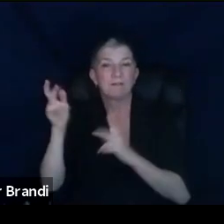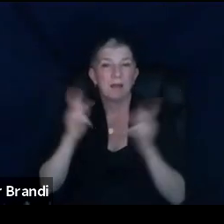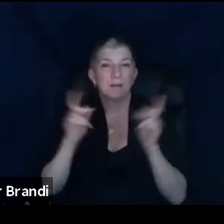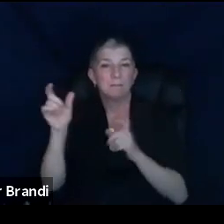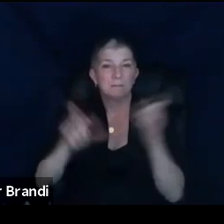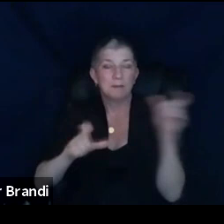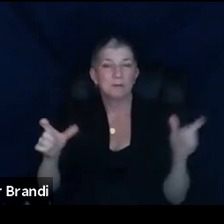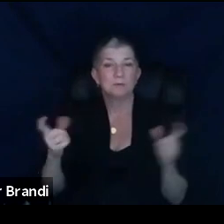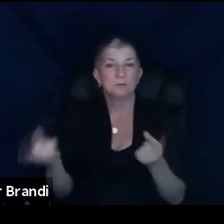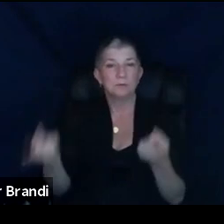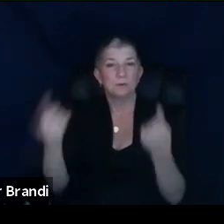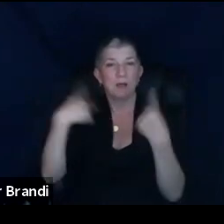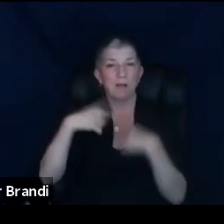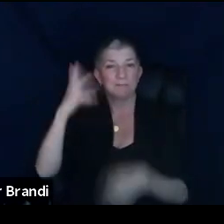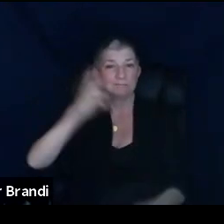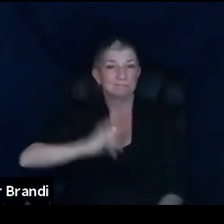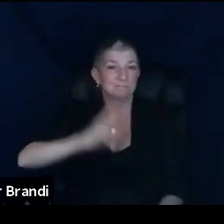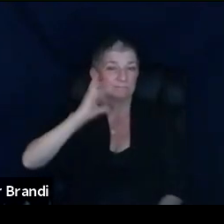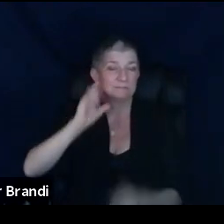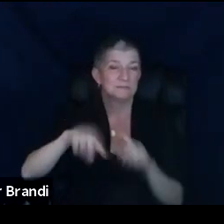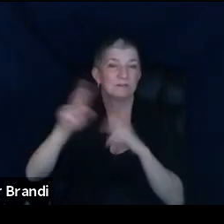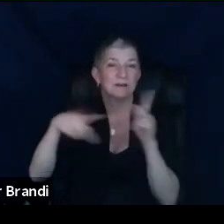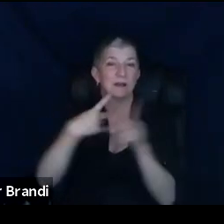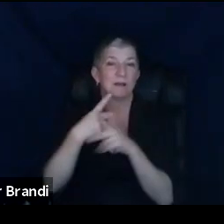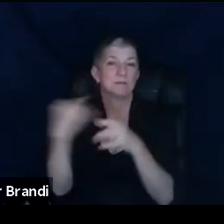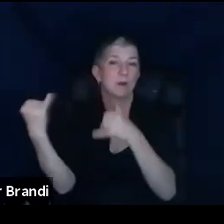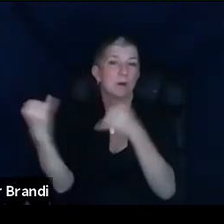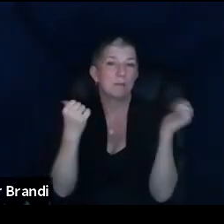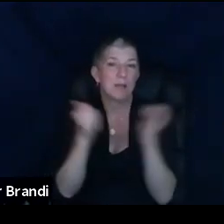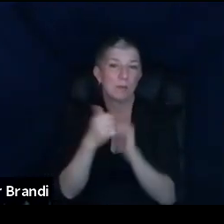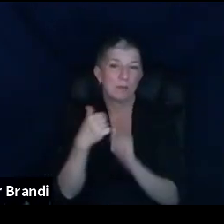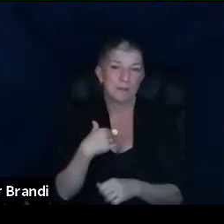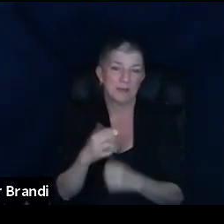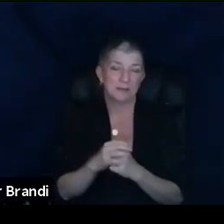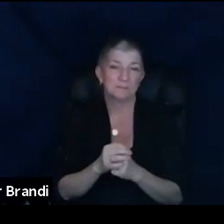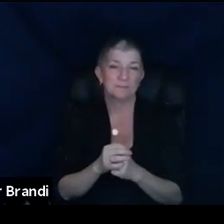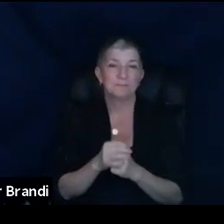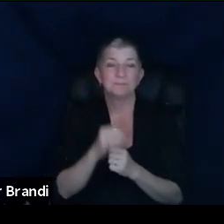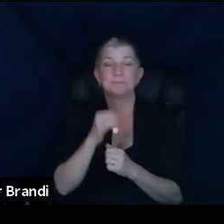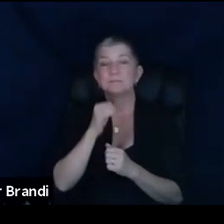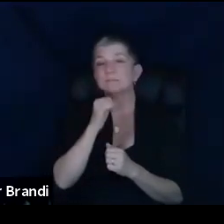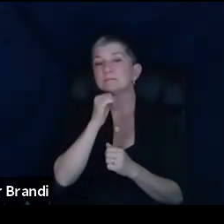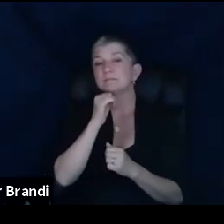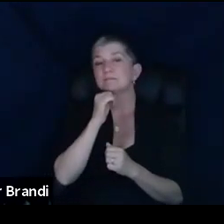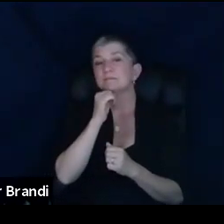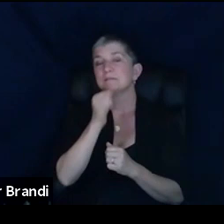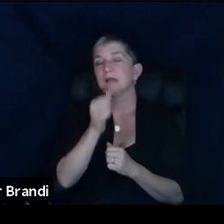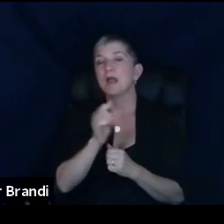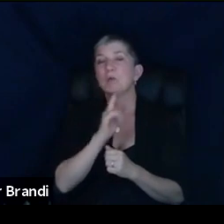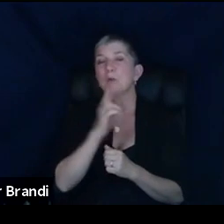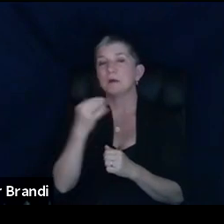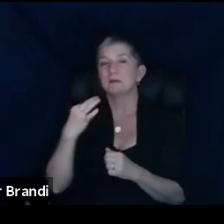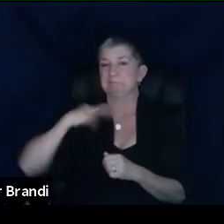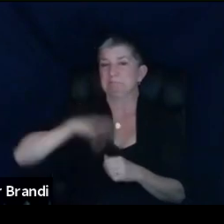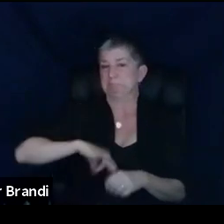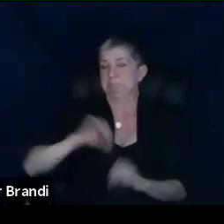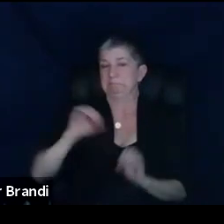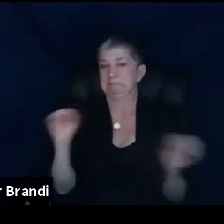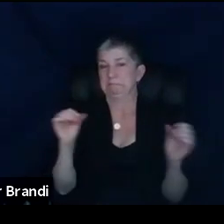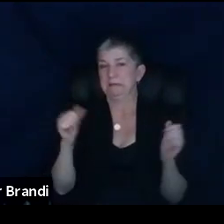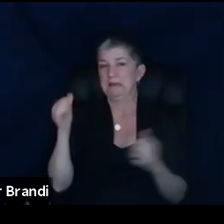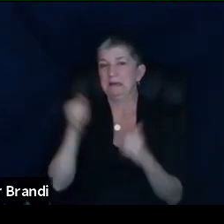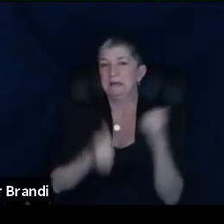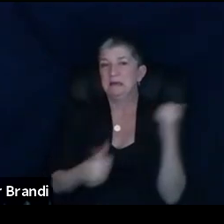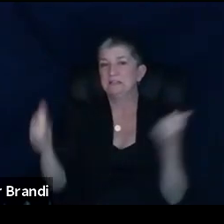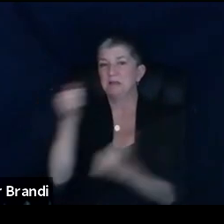and experience types of play from me. And I don't necessarily get anything out of it in a dominant